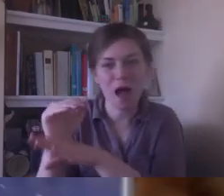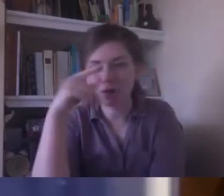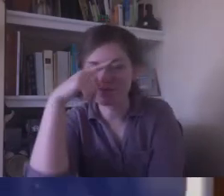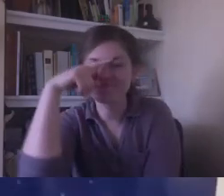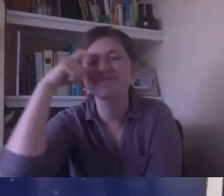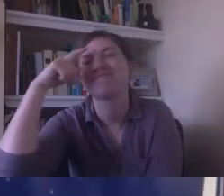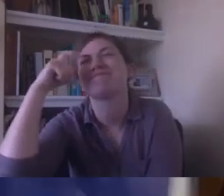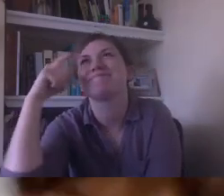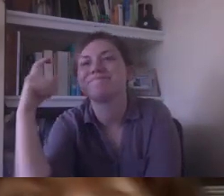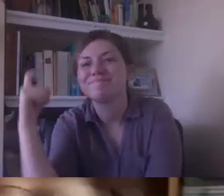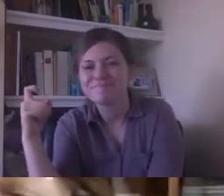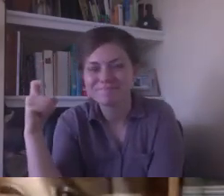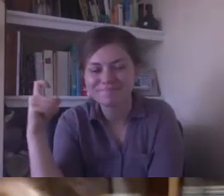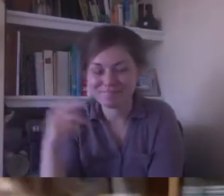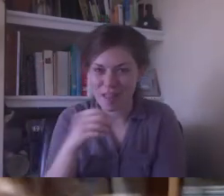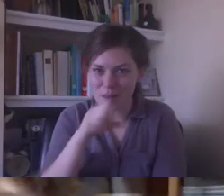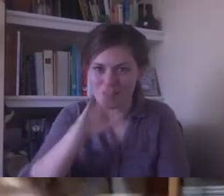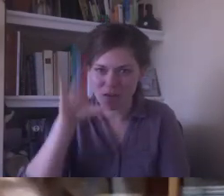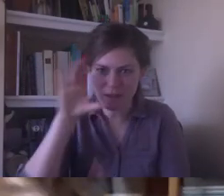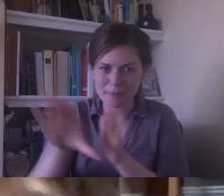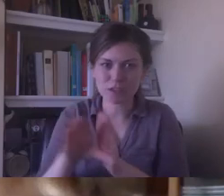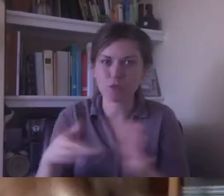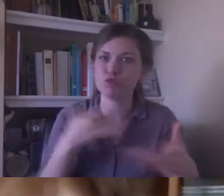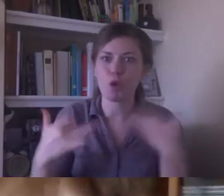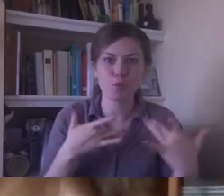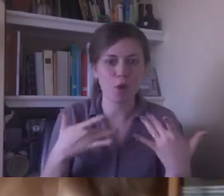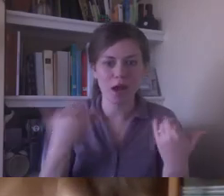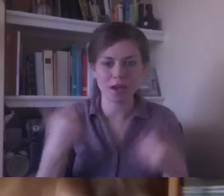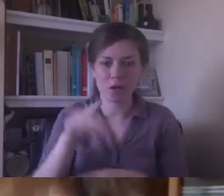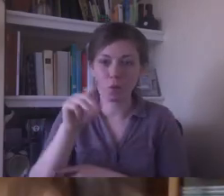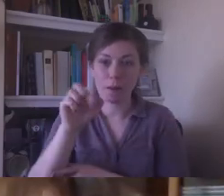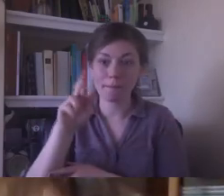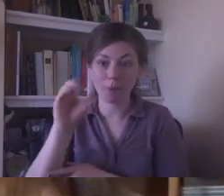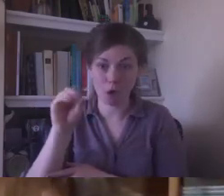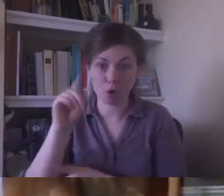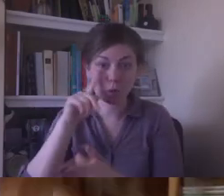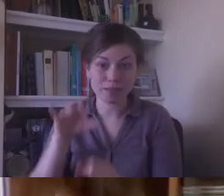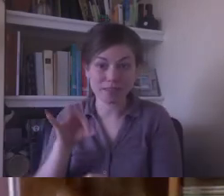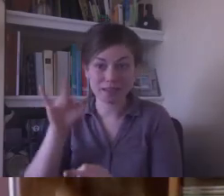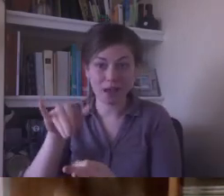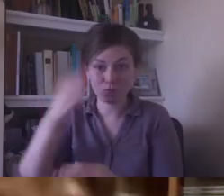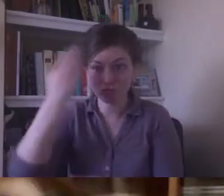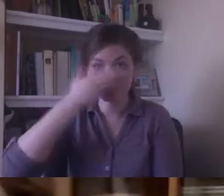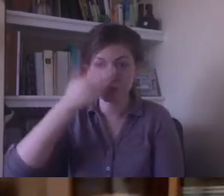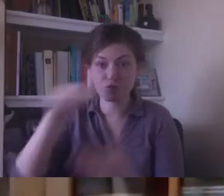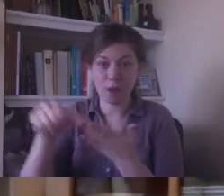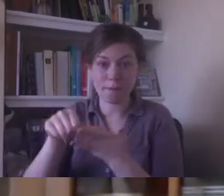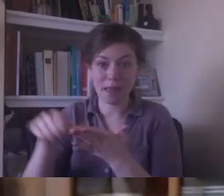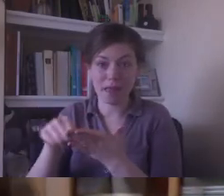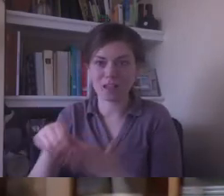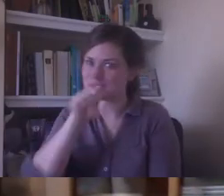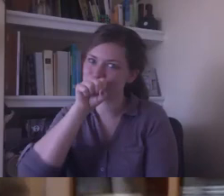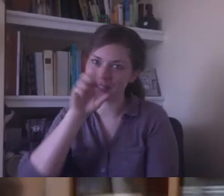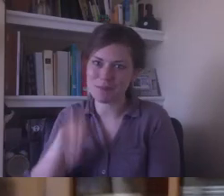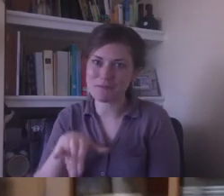Don't you love that illustration? I was so excited when Marco Bucci decided to make that the cover illustration, because I love it